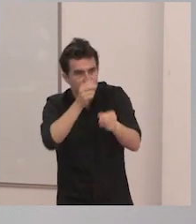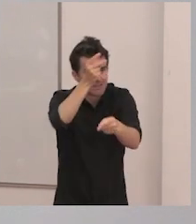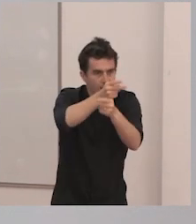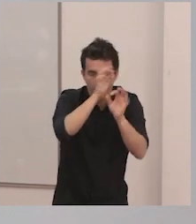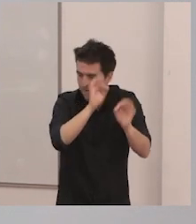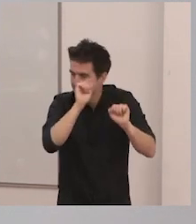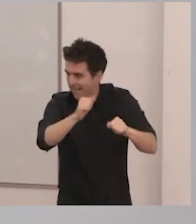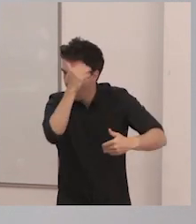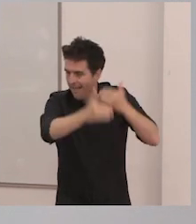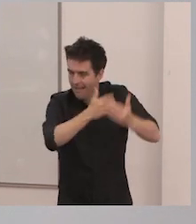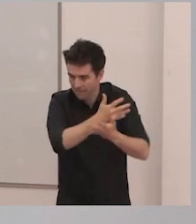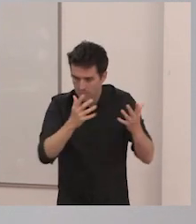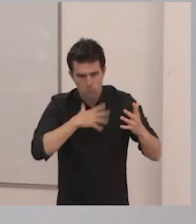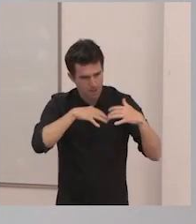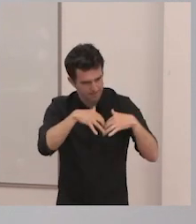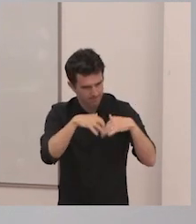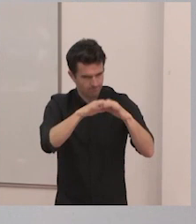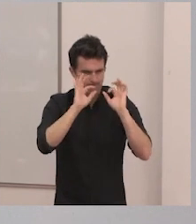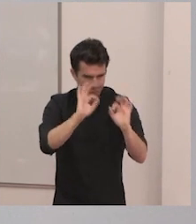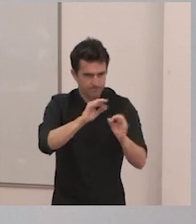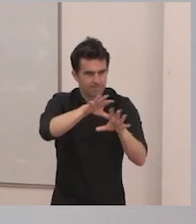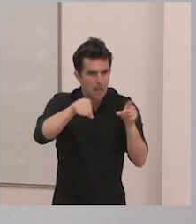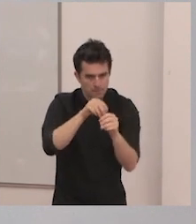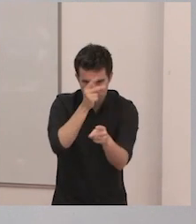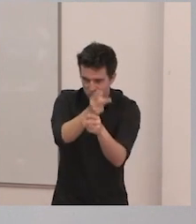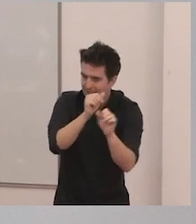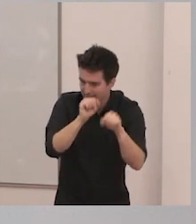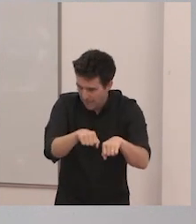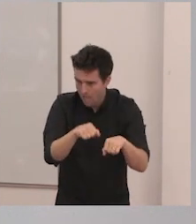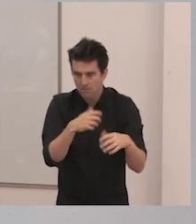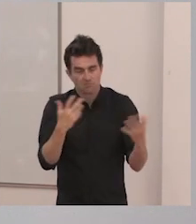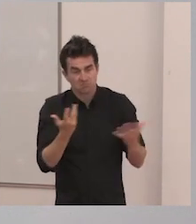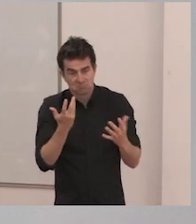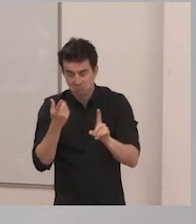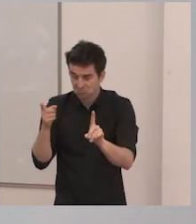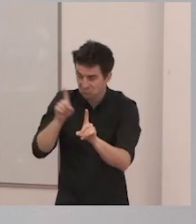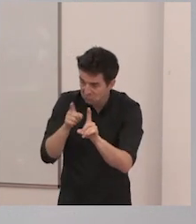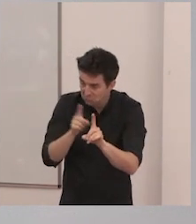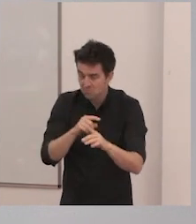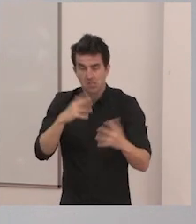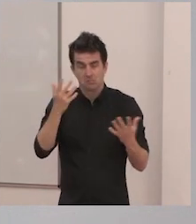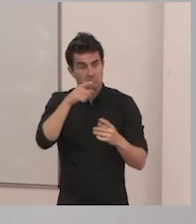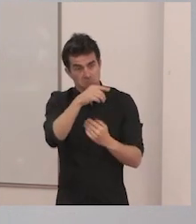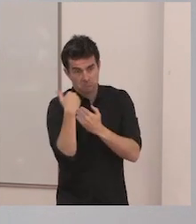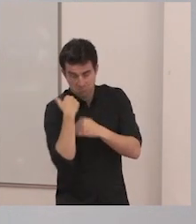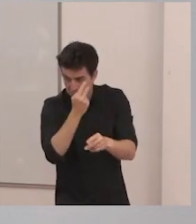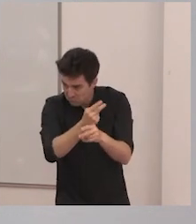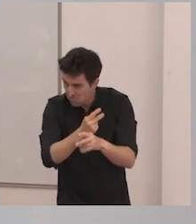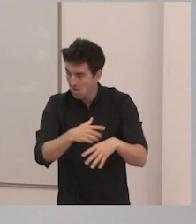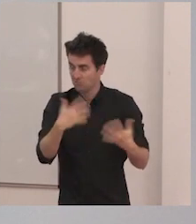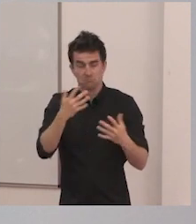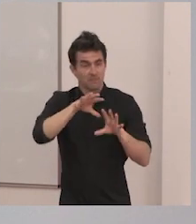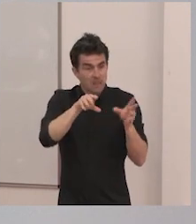care, to ensure the provision of individual age-appropriate information, supports and programs